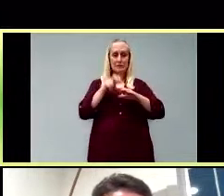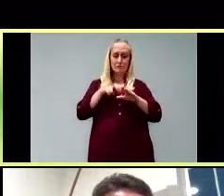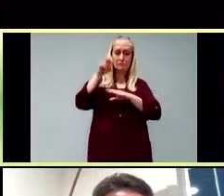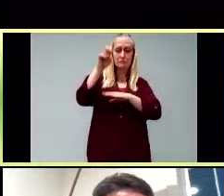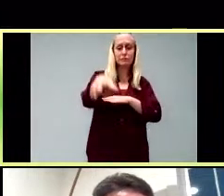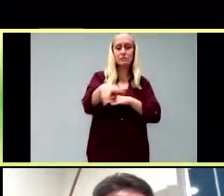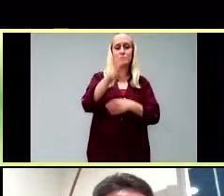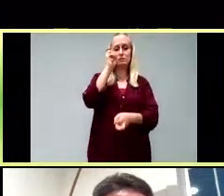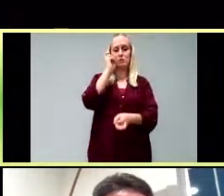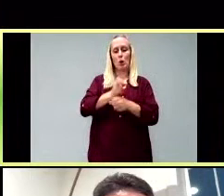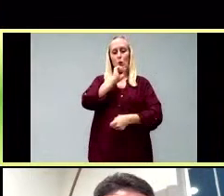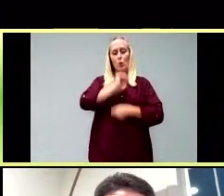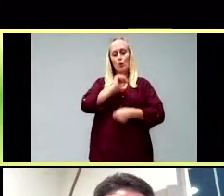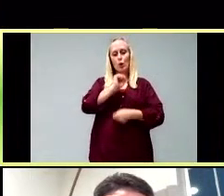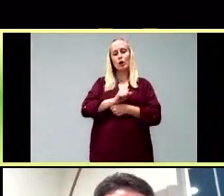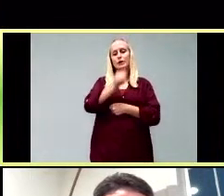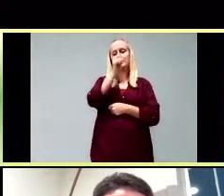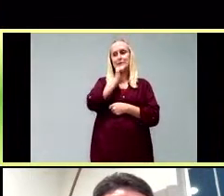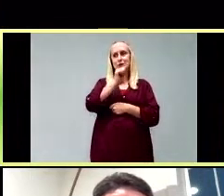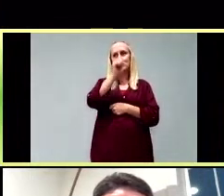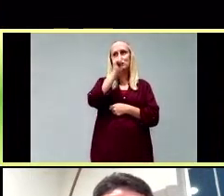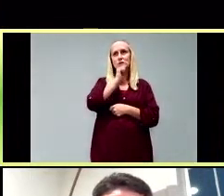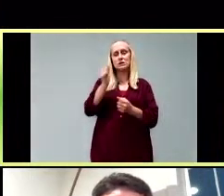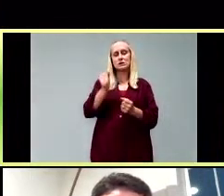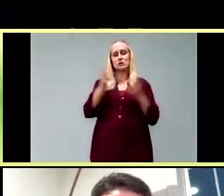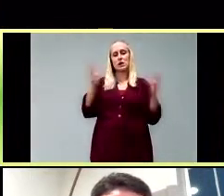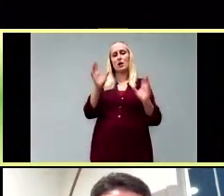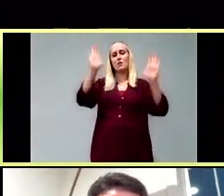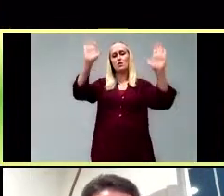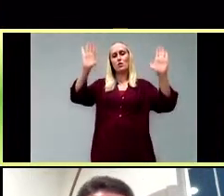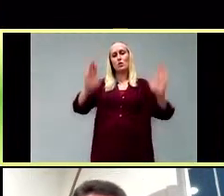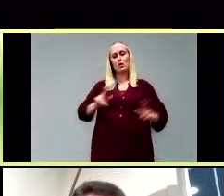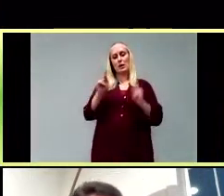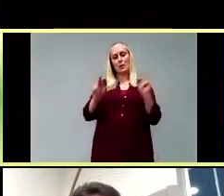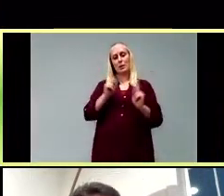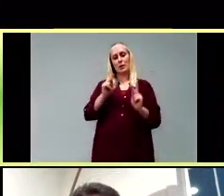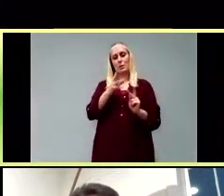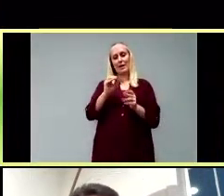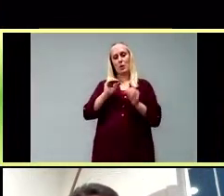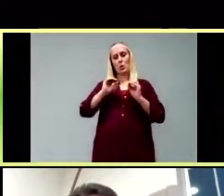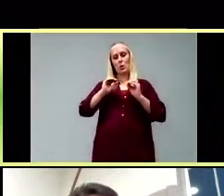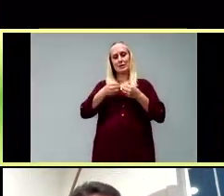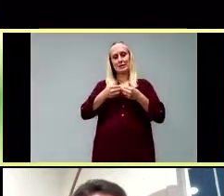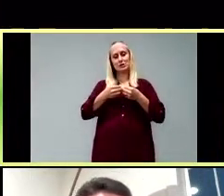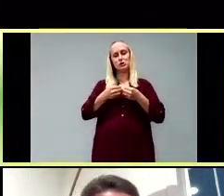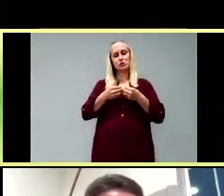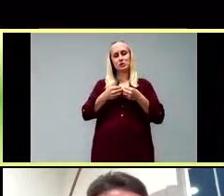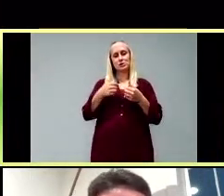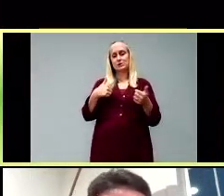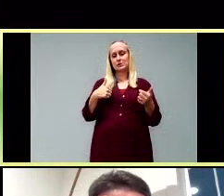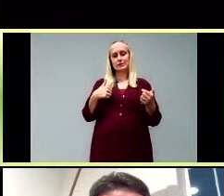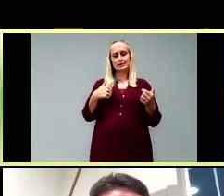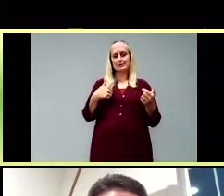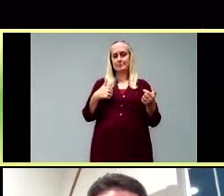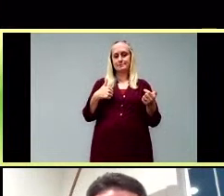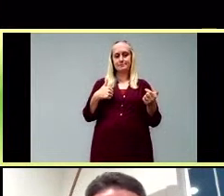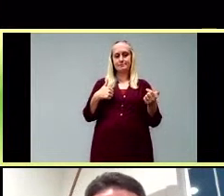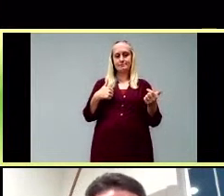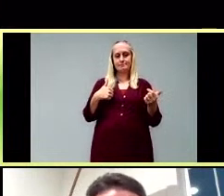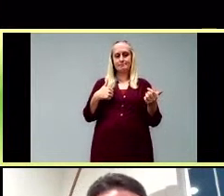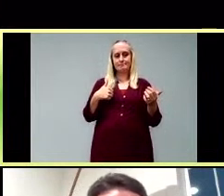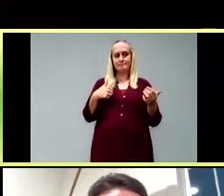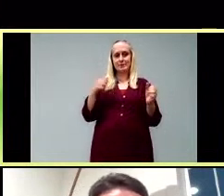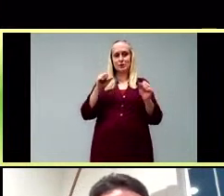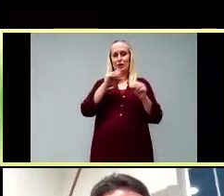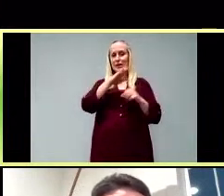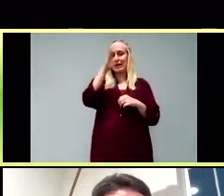patience, and a lot of wonderful people and organizations that I could never, you know, make a list